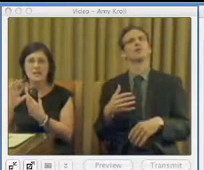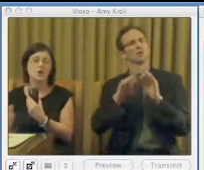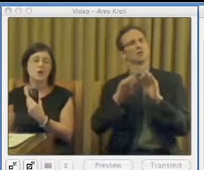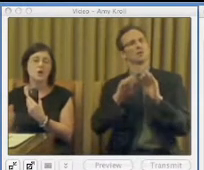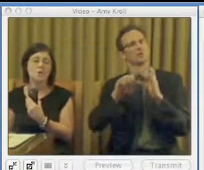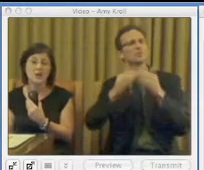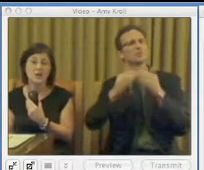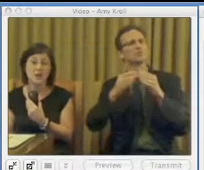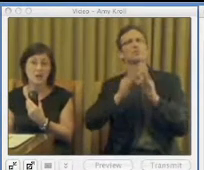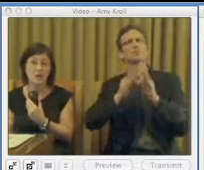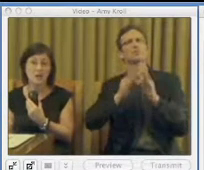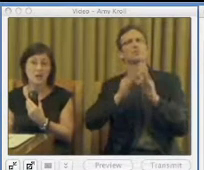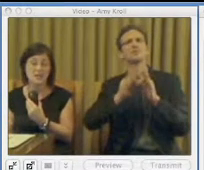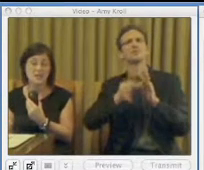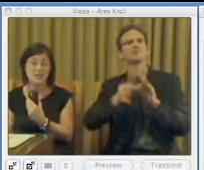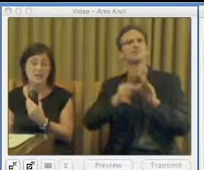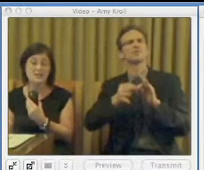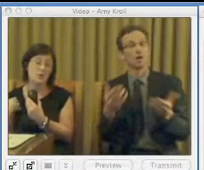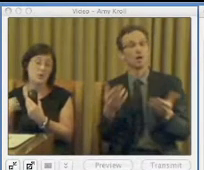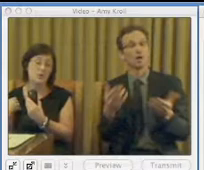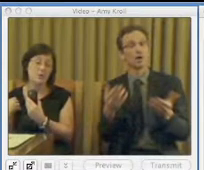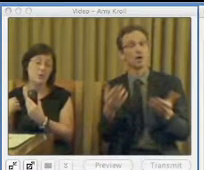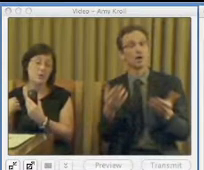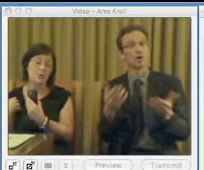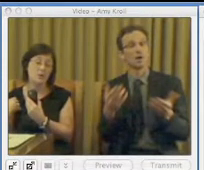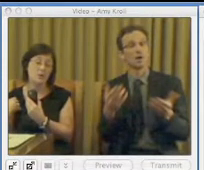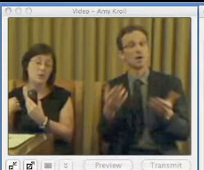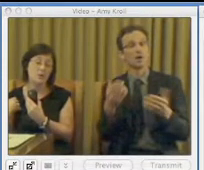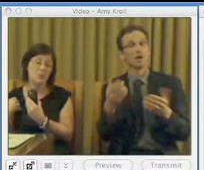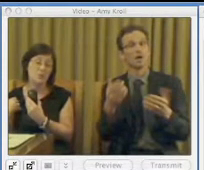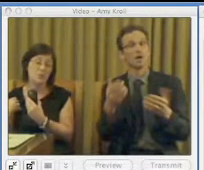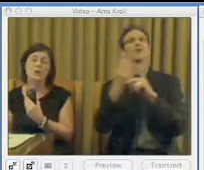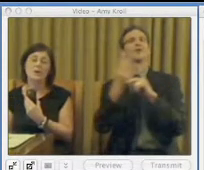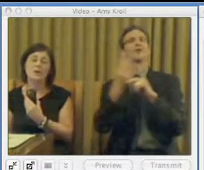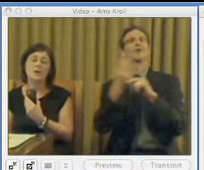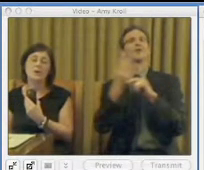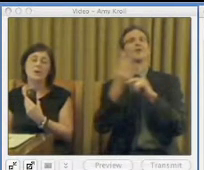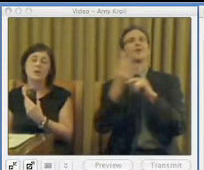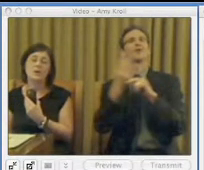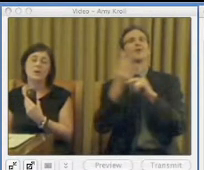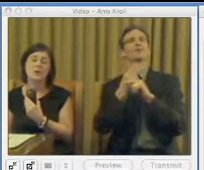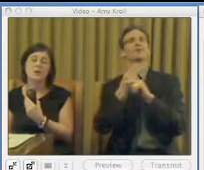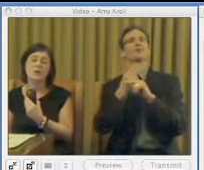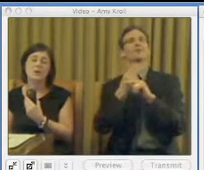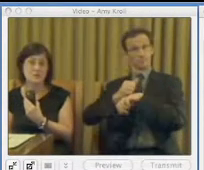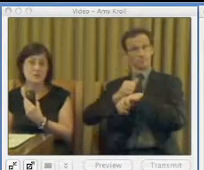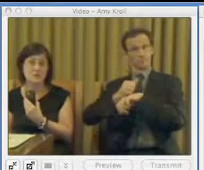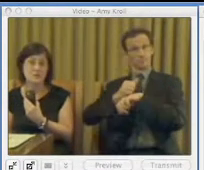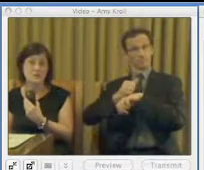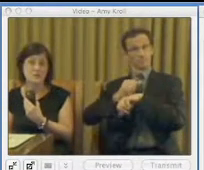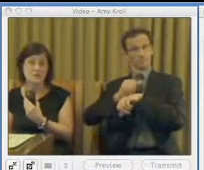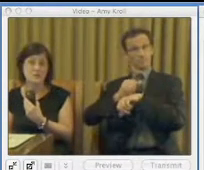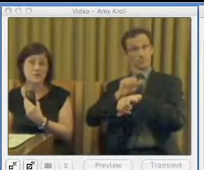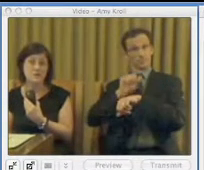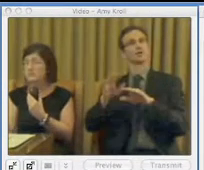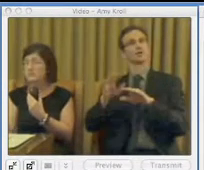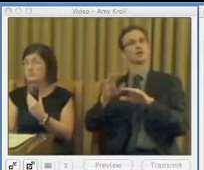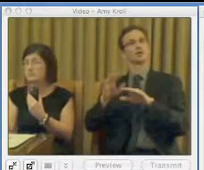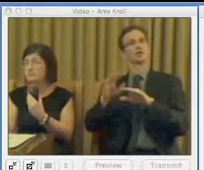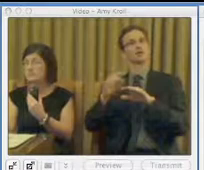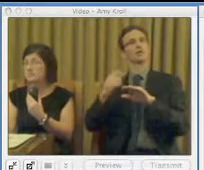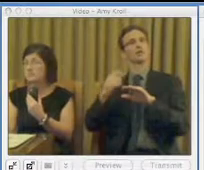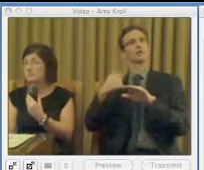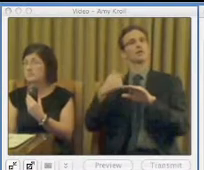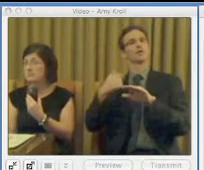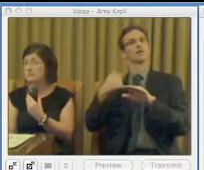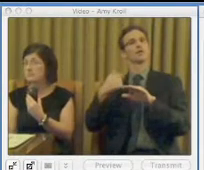because there are various terms that are used in different countries. In Australia, where I am based, we use the term community interpreting to